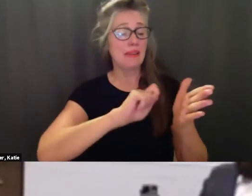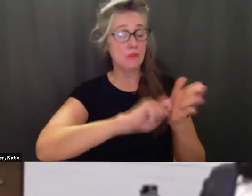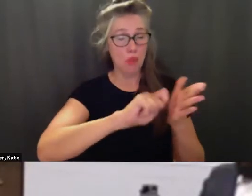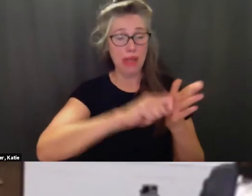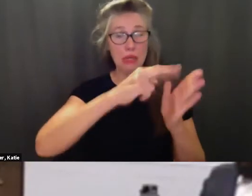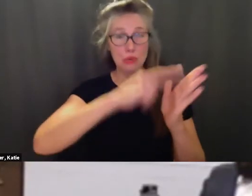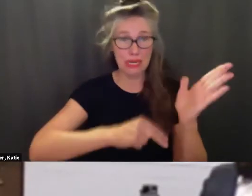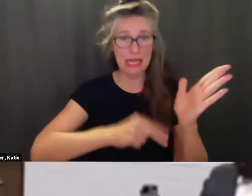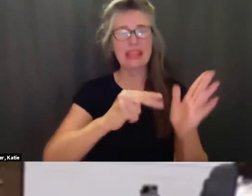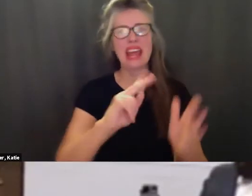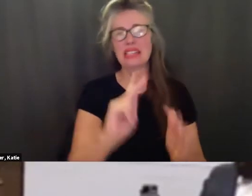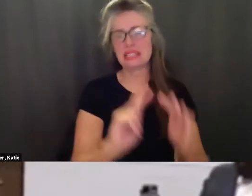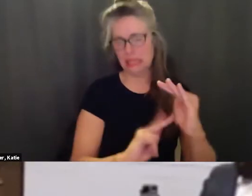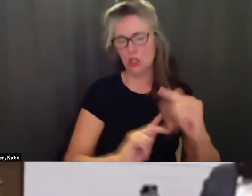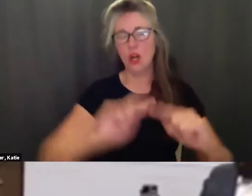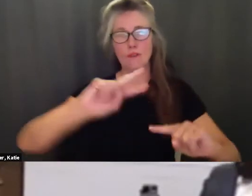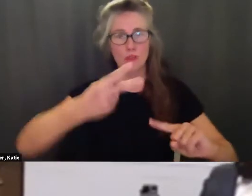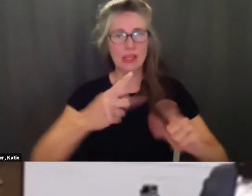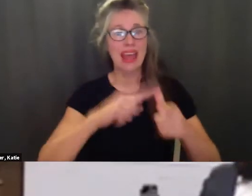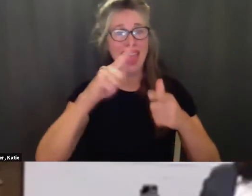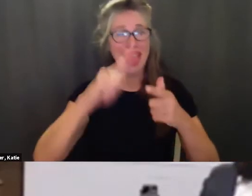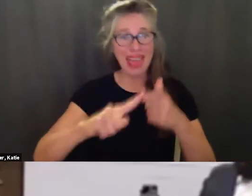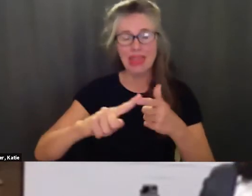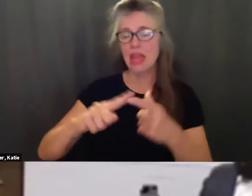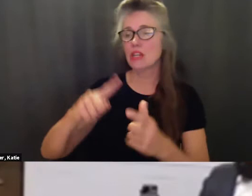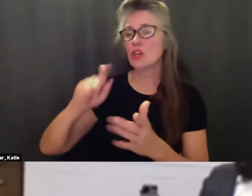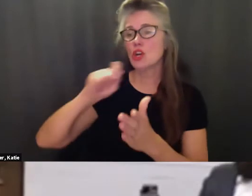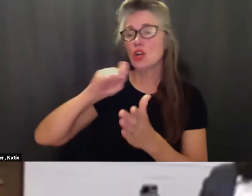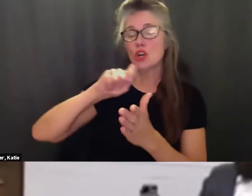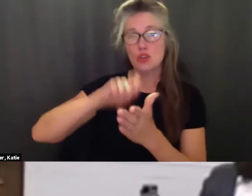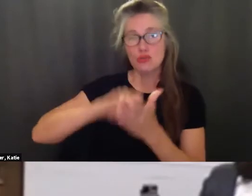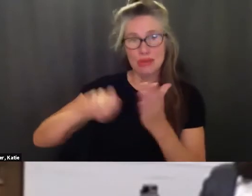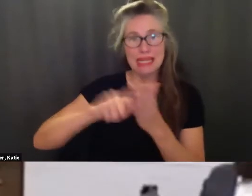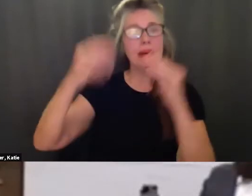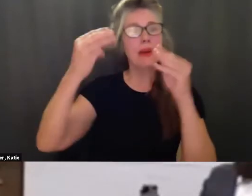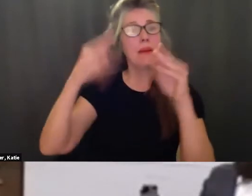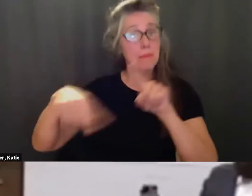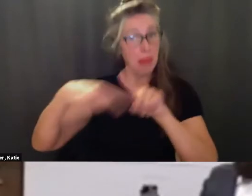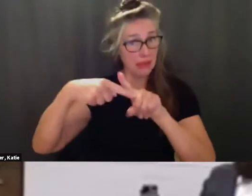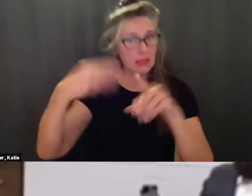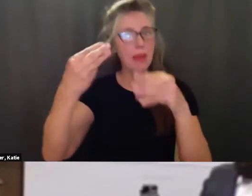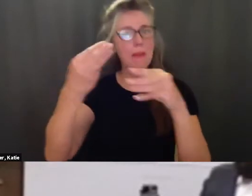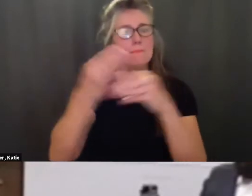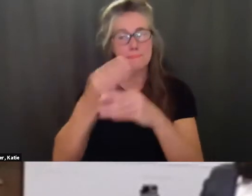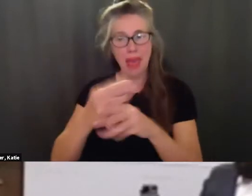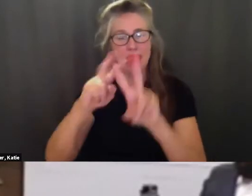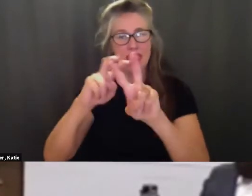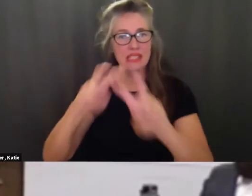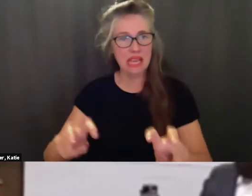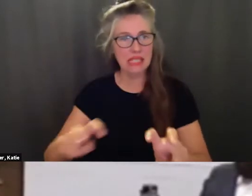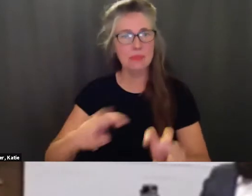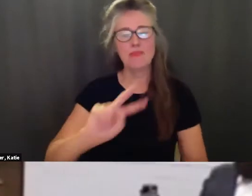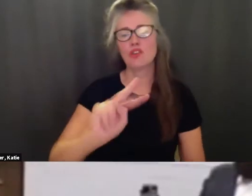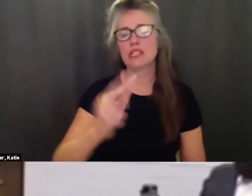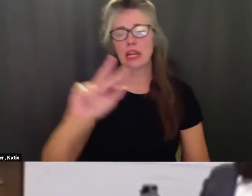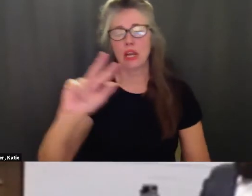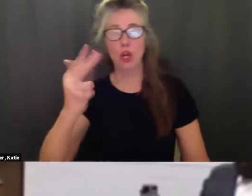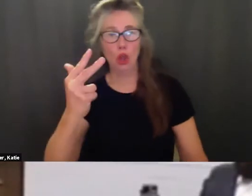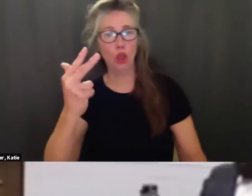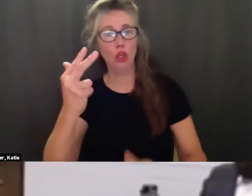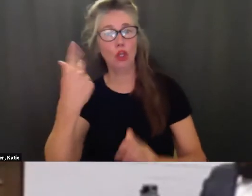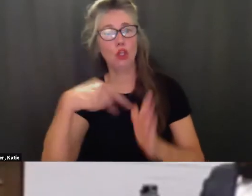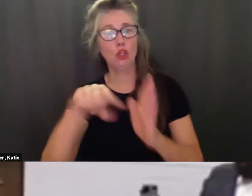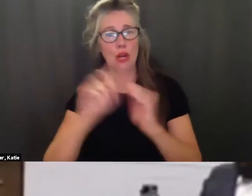assessment for second grade up. And so one of the things that will be really important, and we're talking about this is